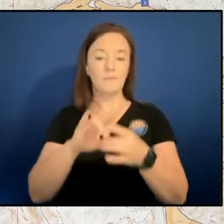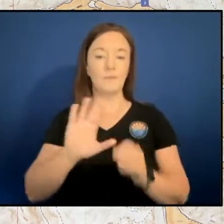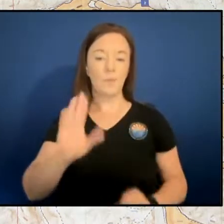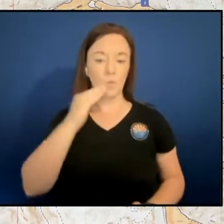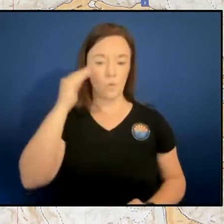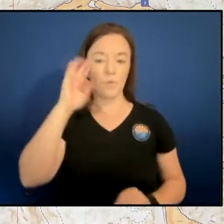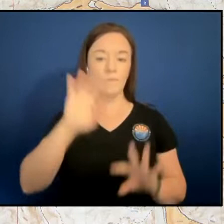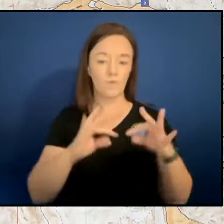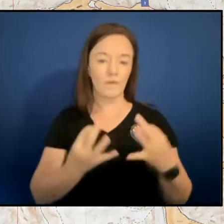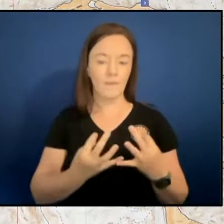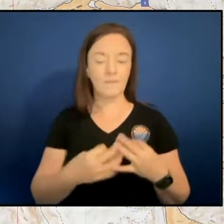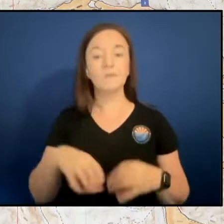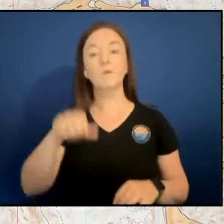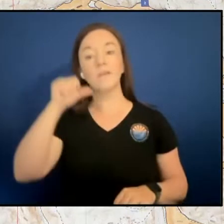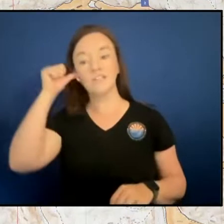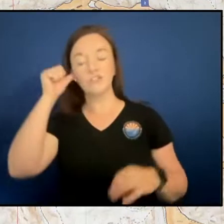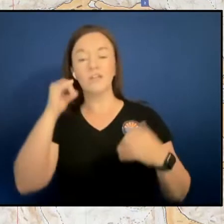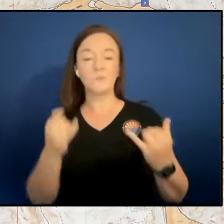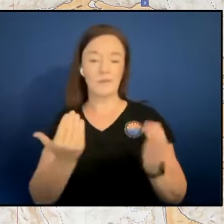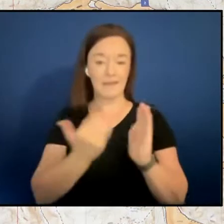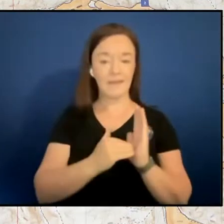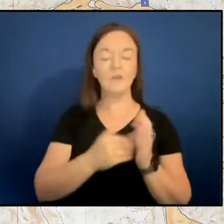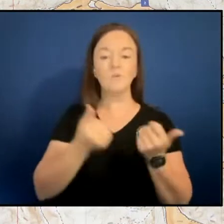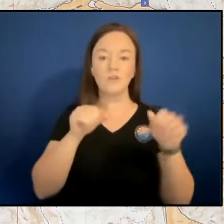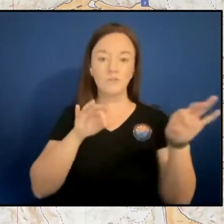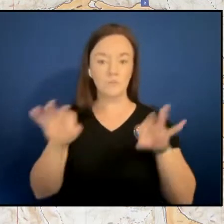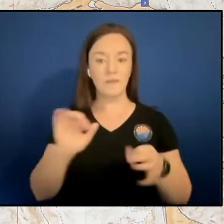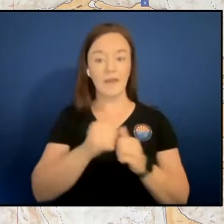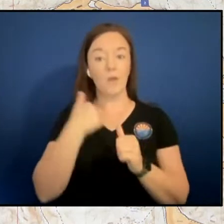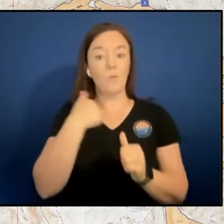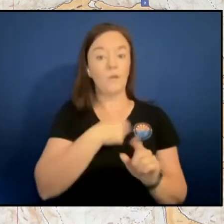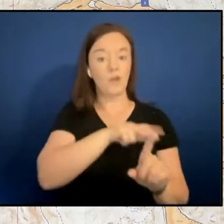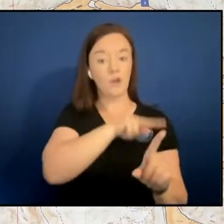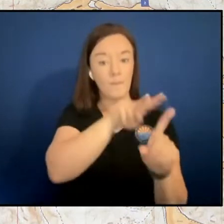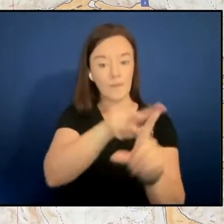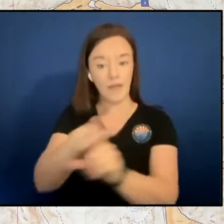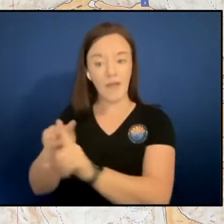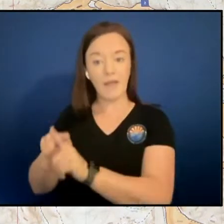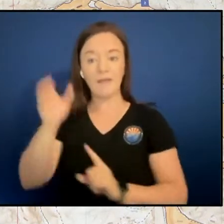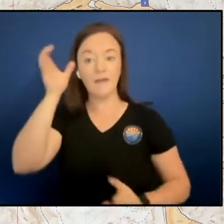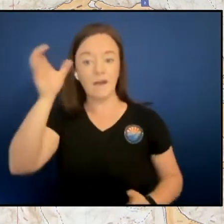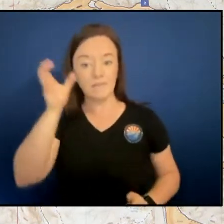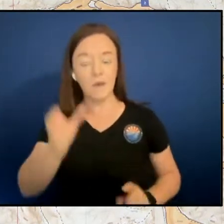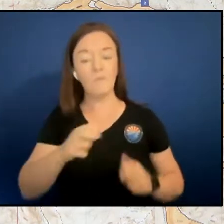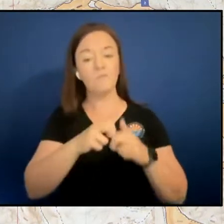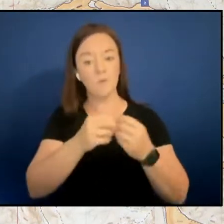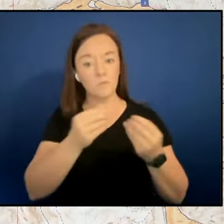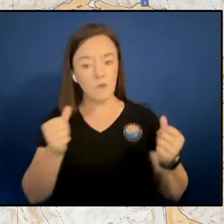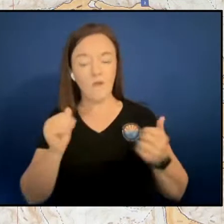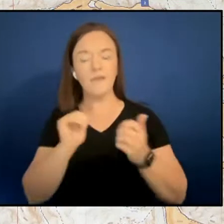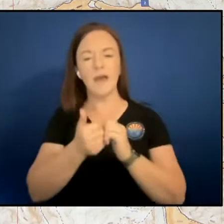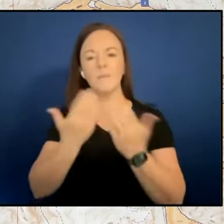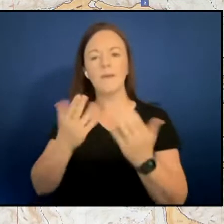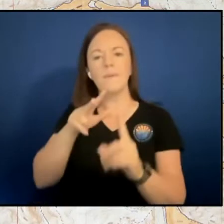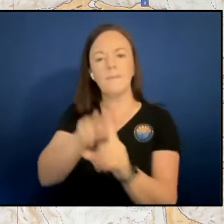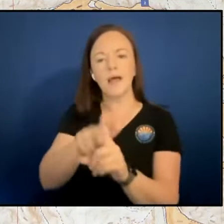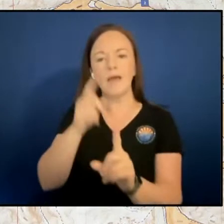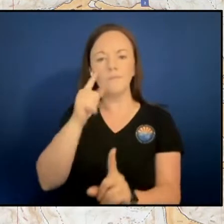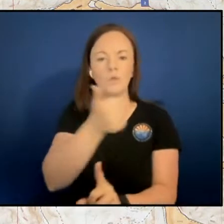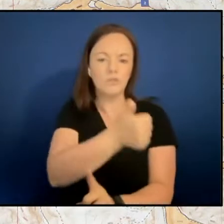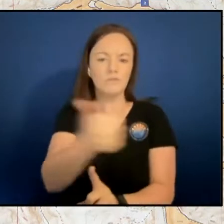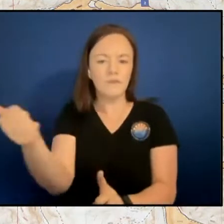do again today is tell you how we're applying things and tell how the application of that may be useful to you while you deal with what you're going to have to deal